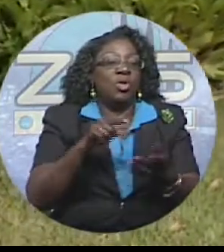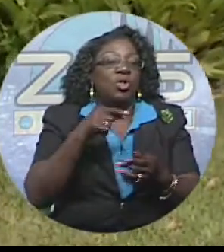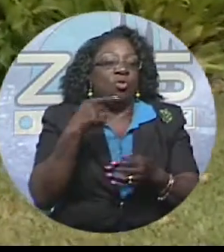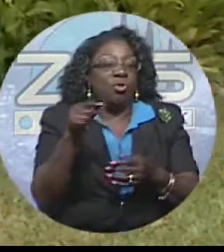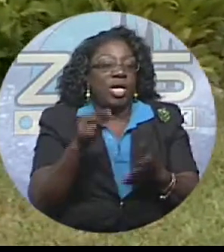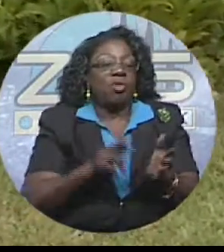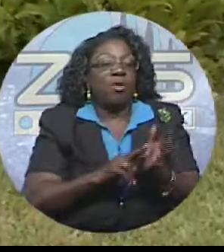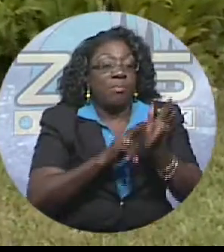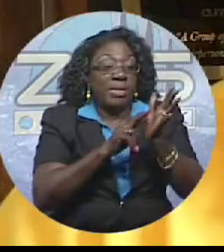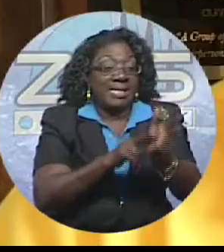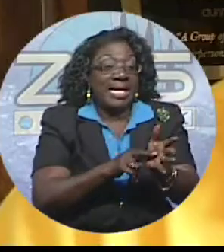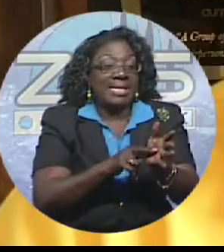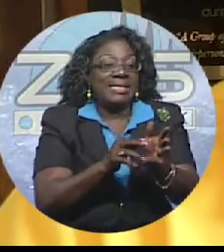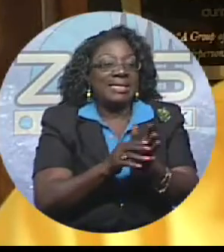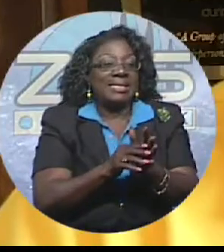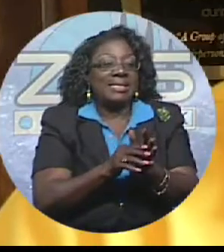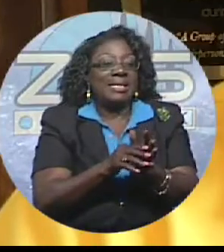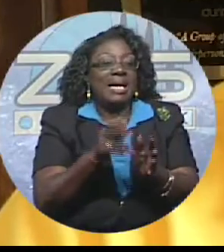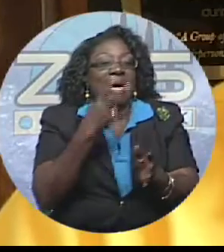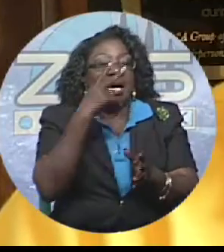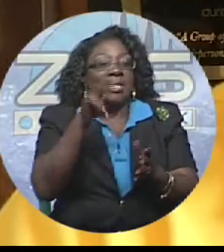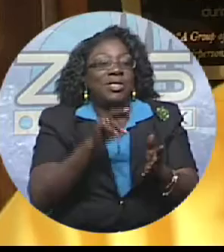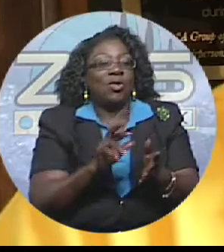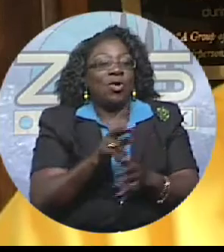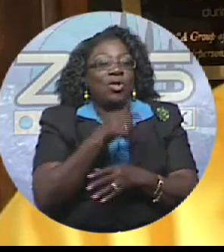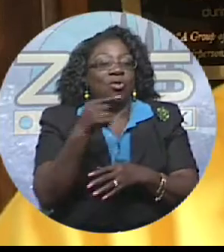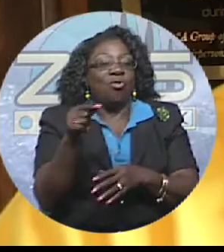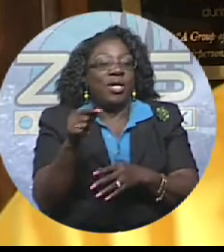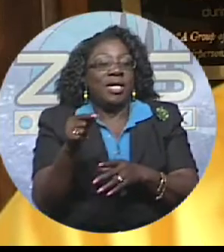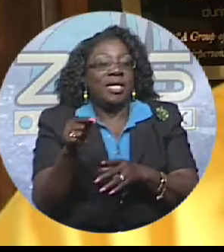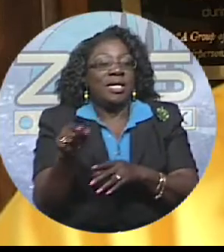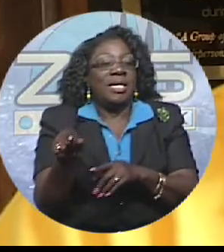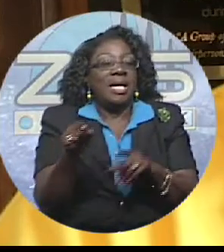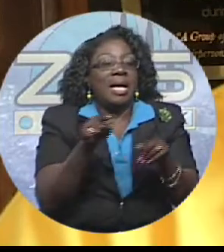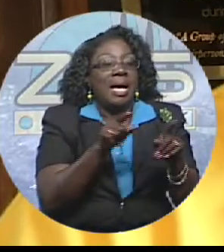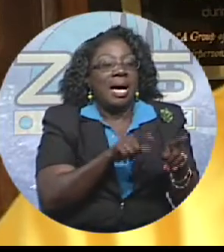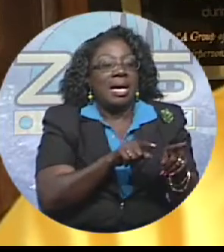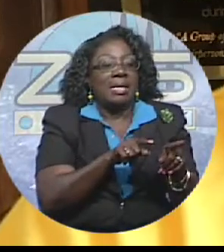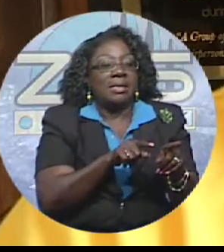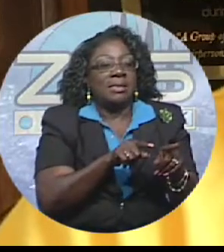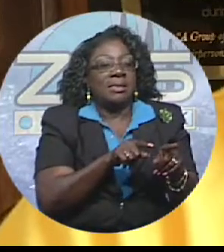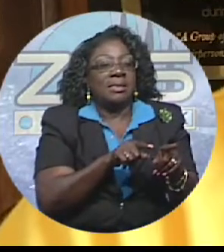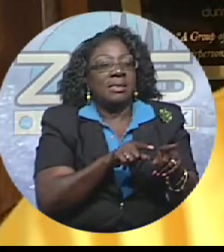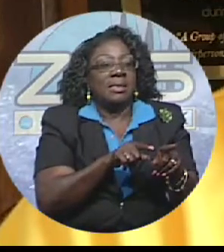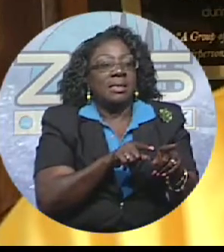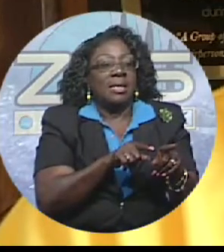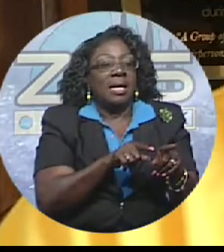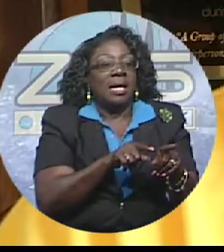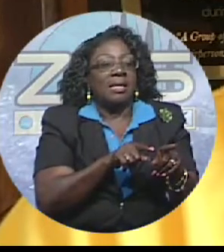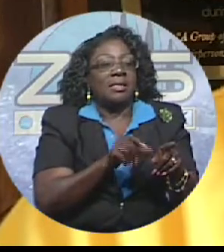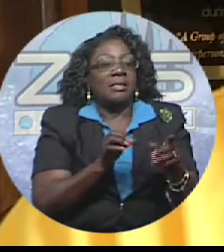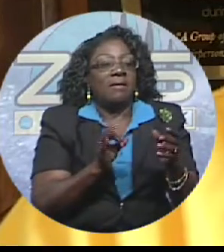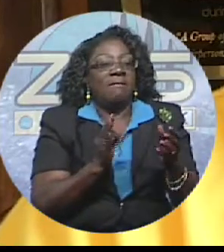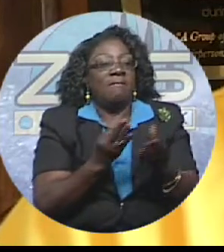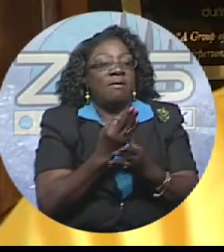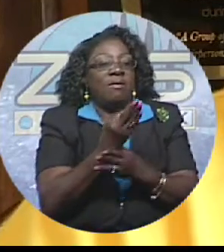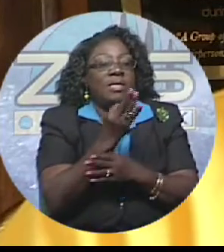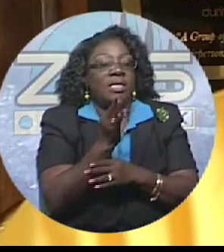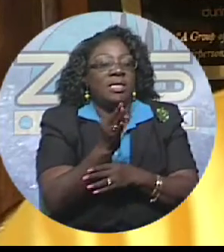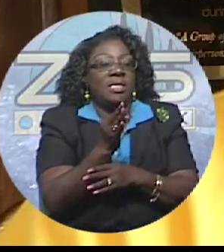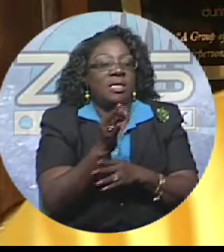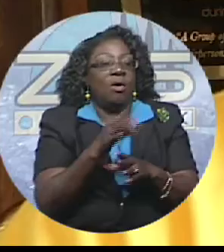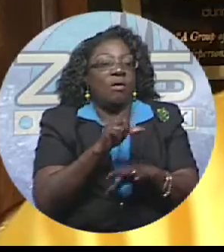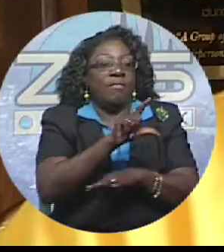supposed to represent? I saw the green as being the fertility, you know, of